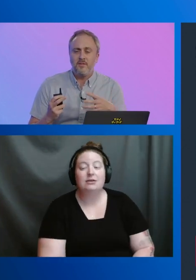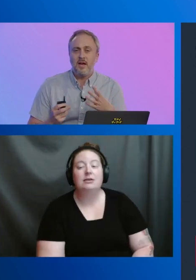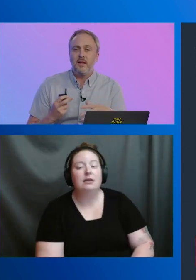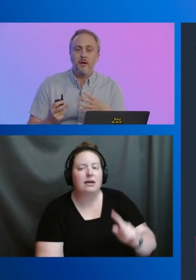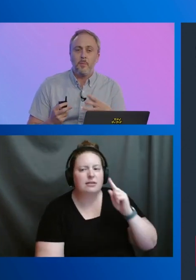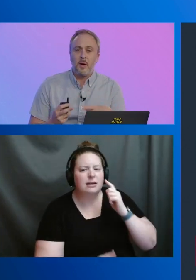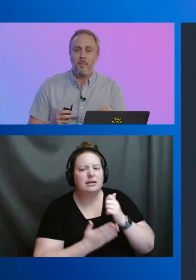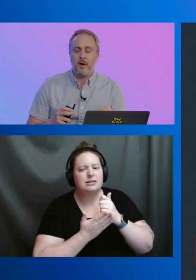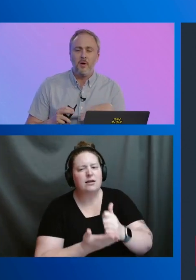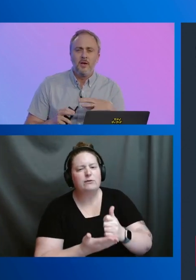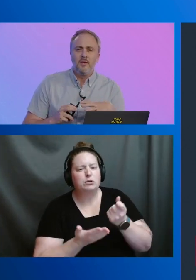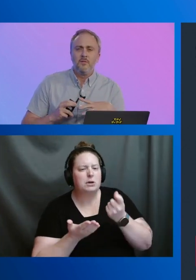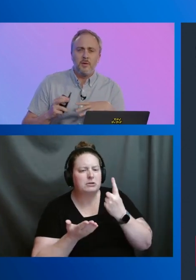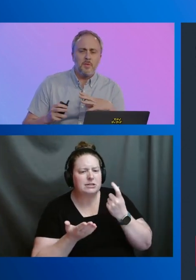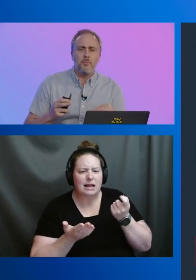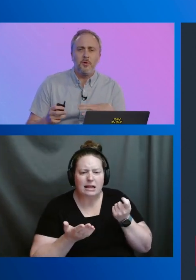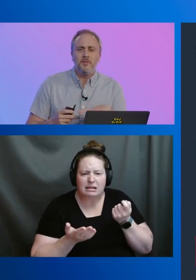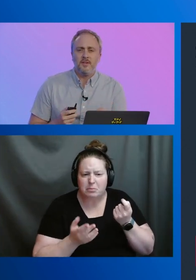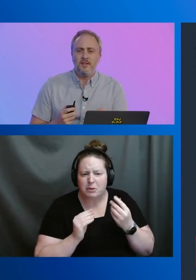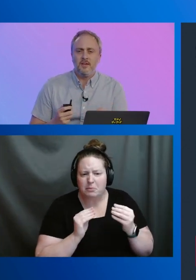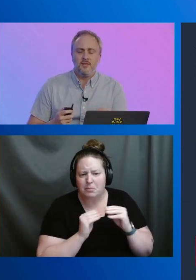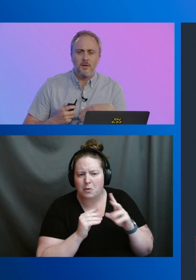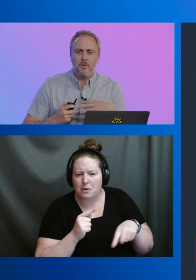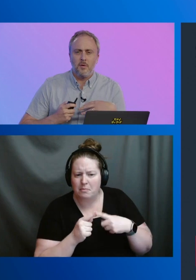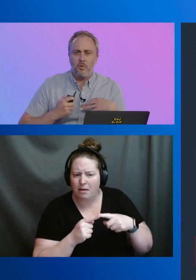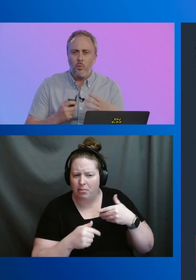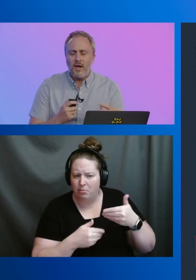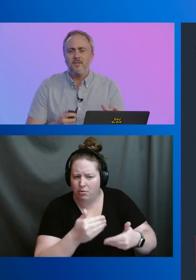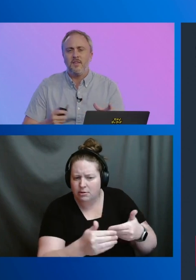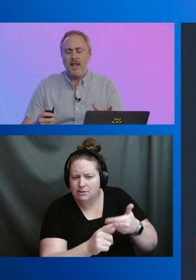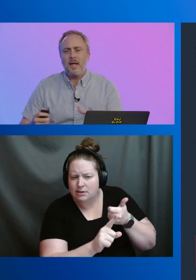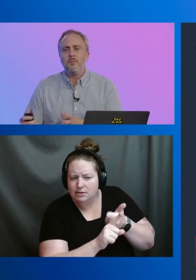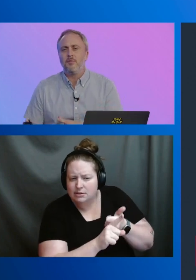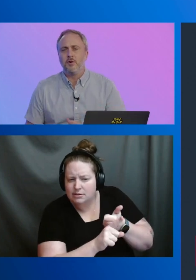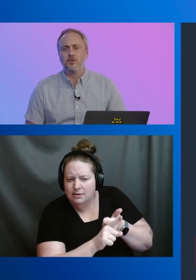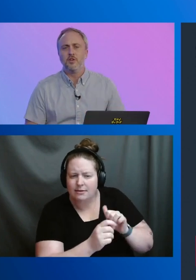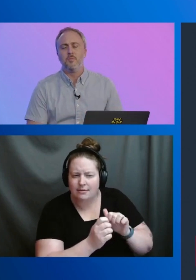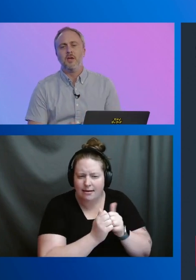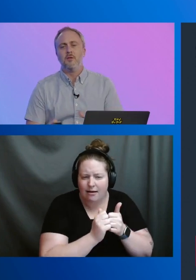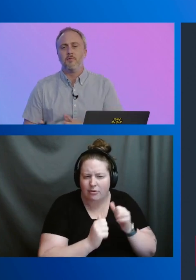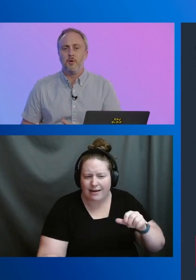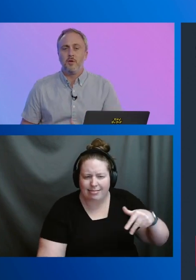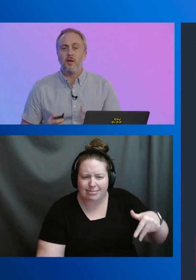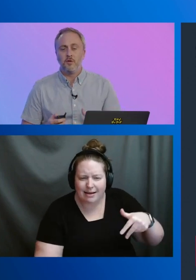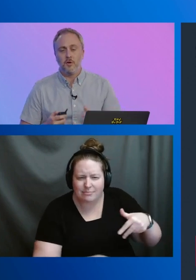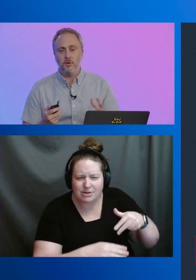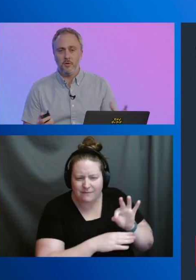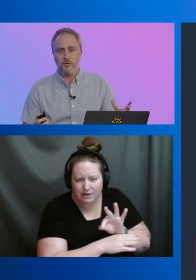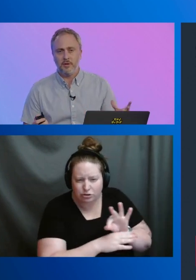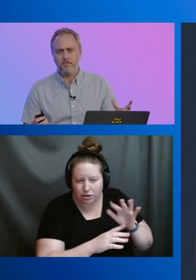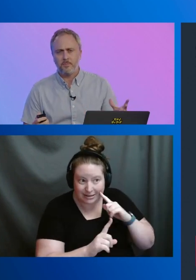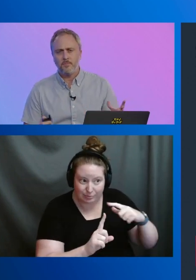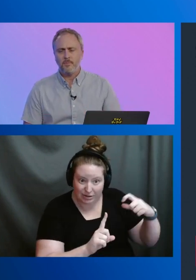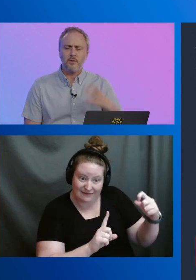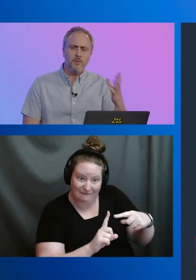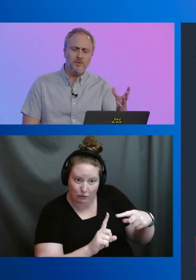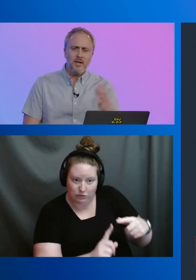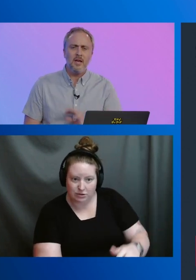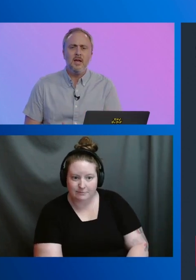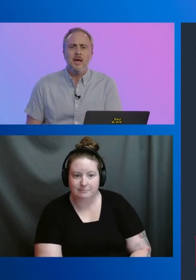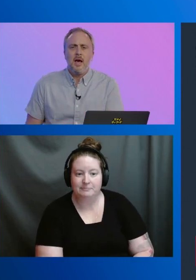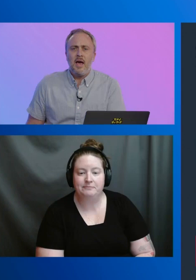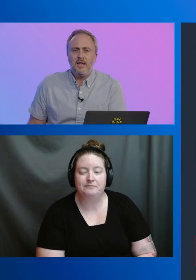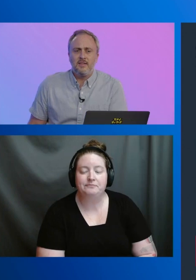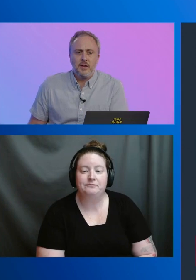to understand a little bit about some of the processes and some of the ways that that Lambda function is being invoked under the hood, right? So we'll